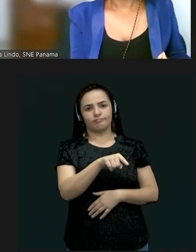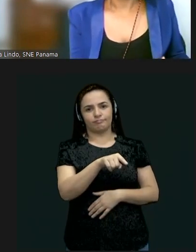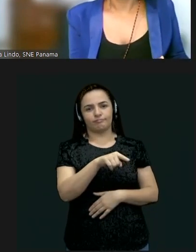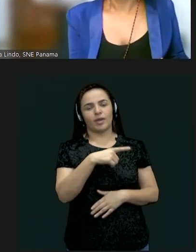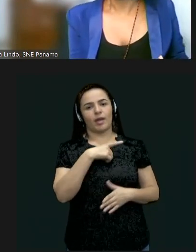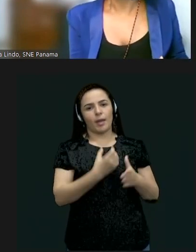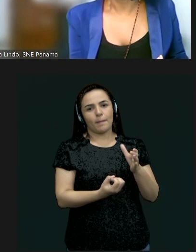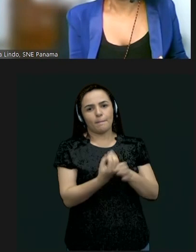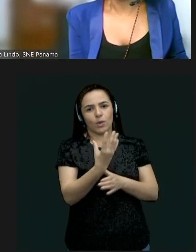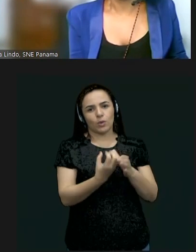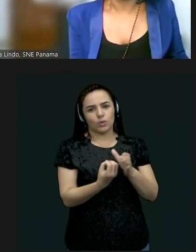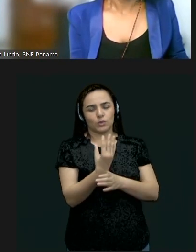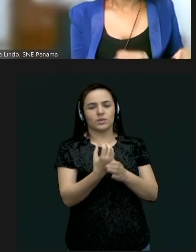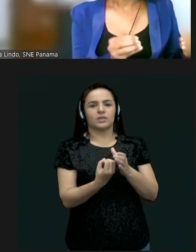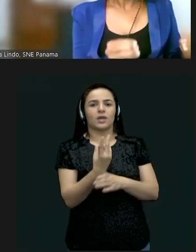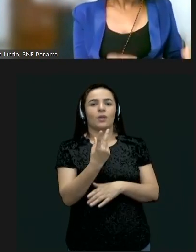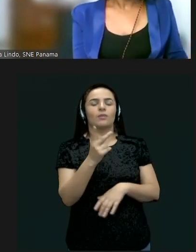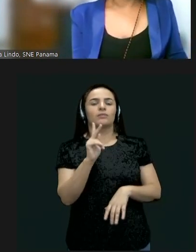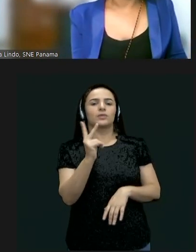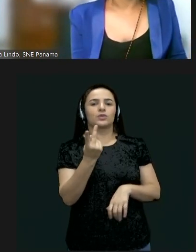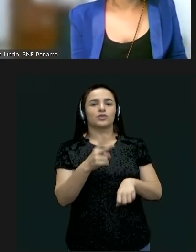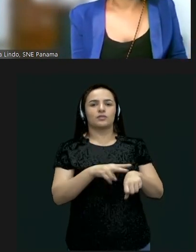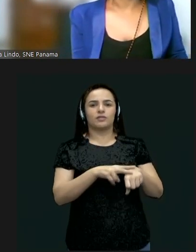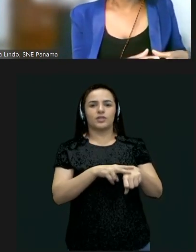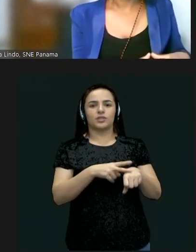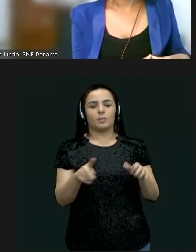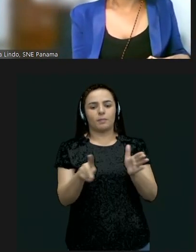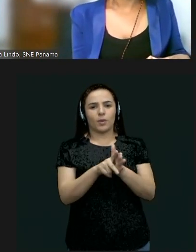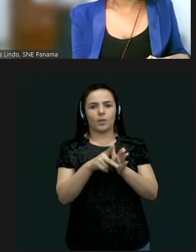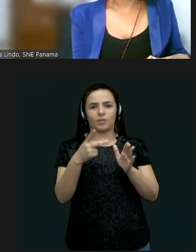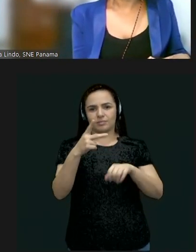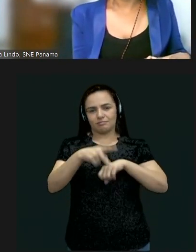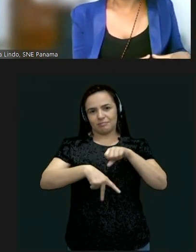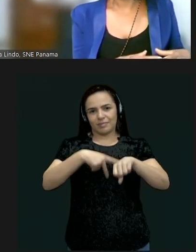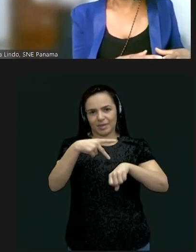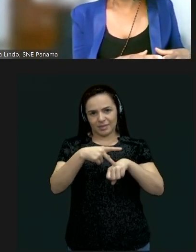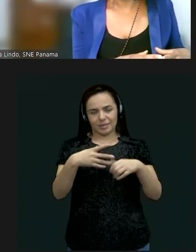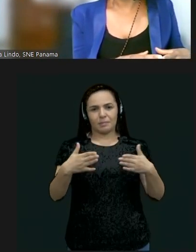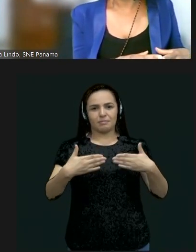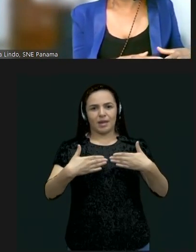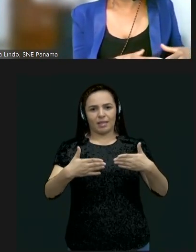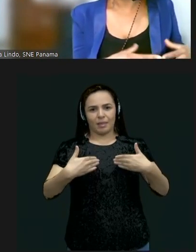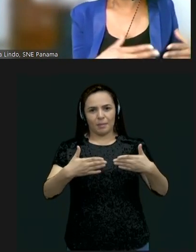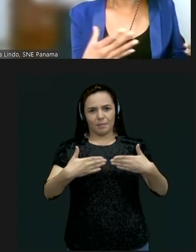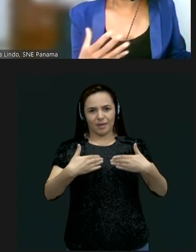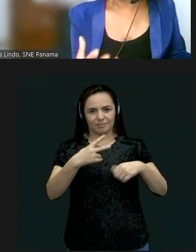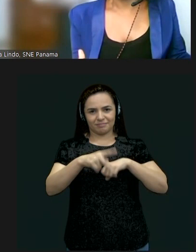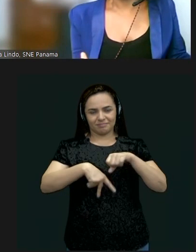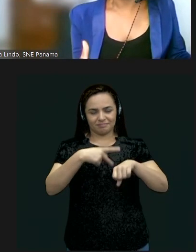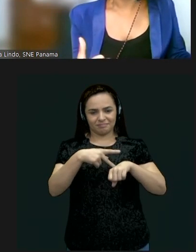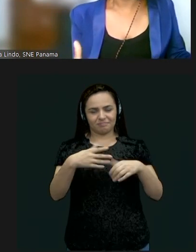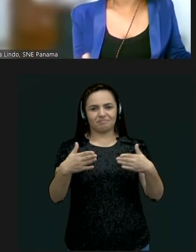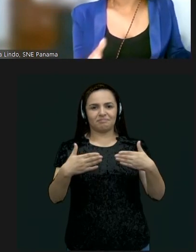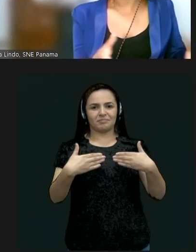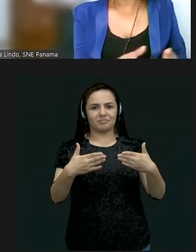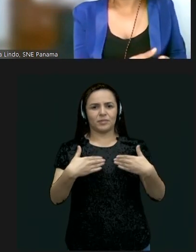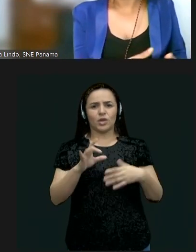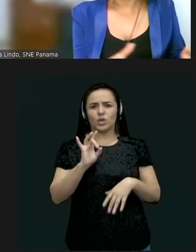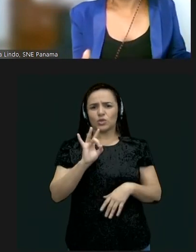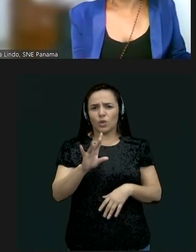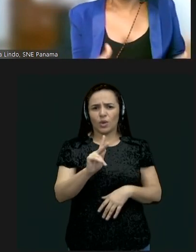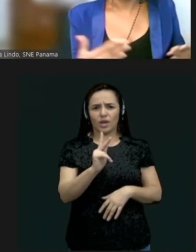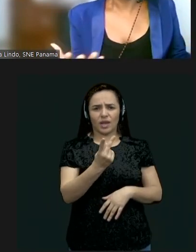hydrogen and derivatives production here in Panama. And not only green hydrogen, we want to take this